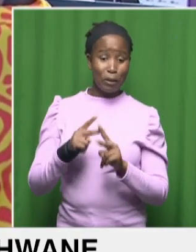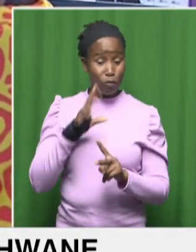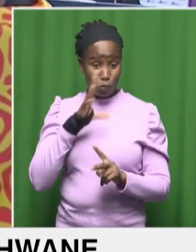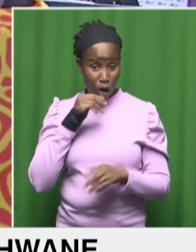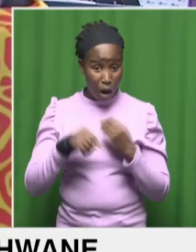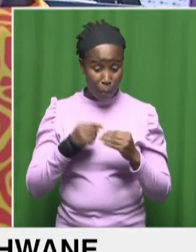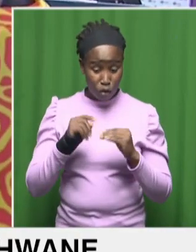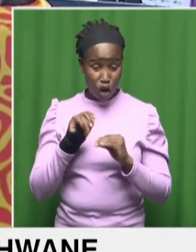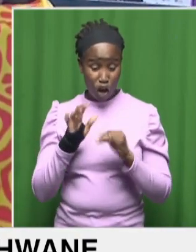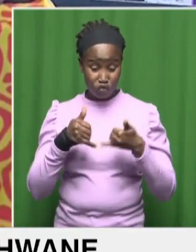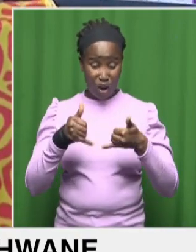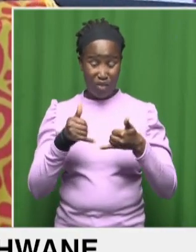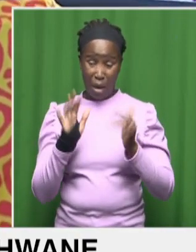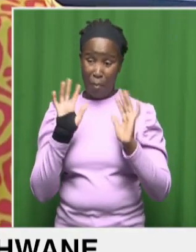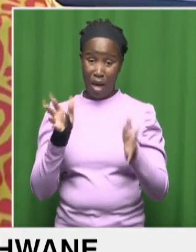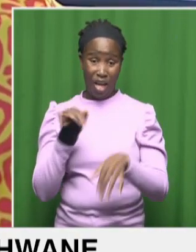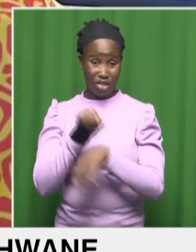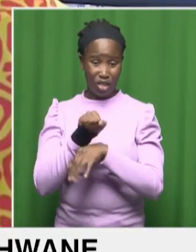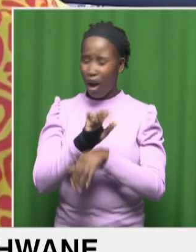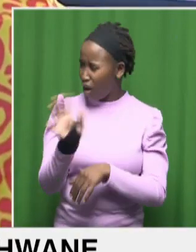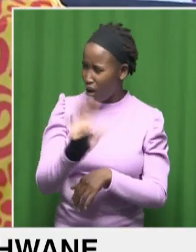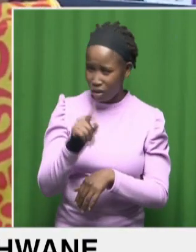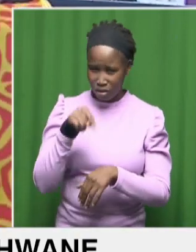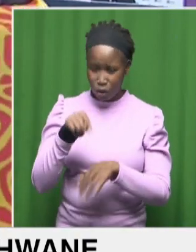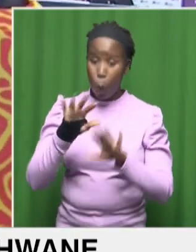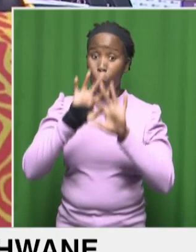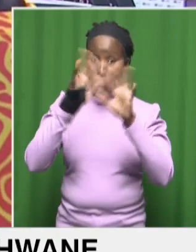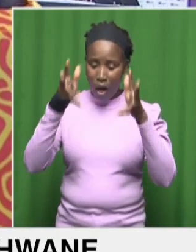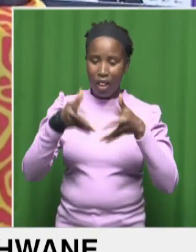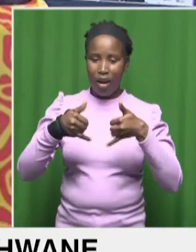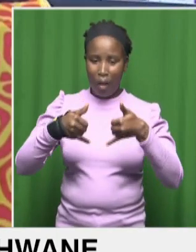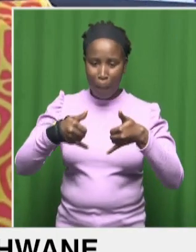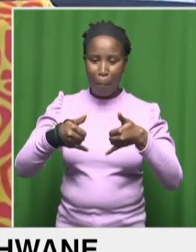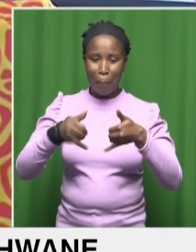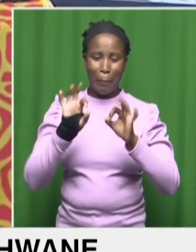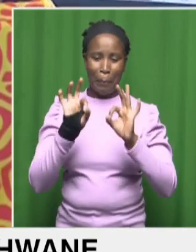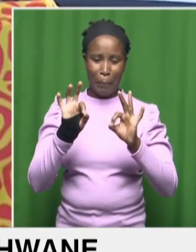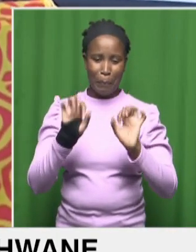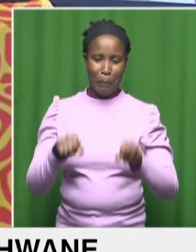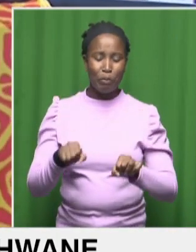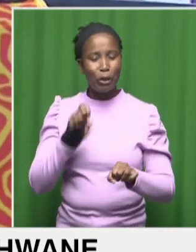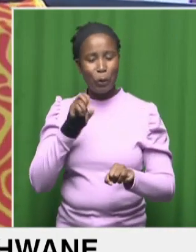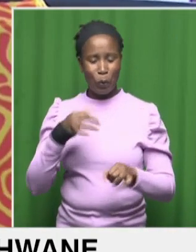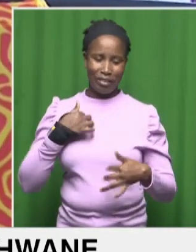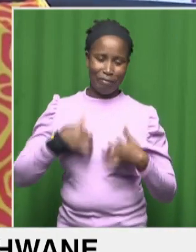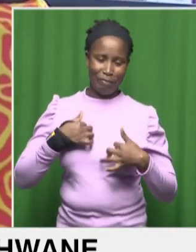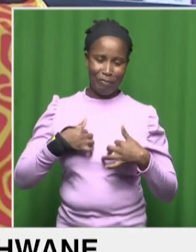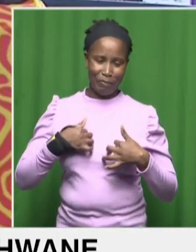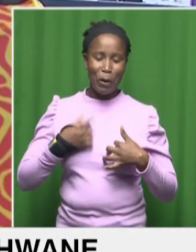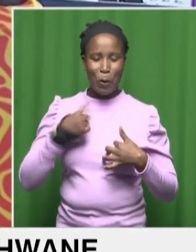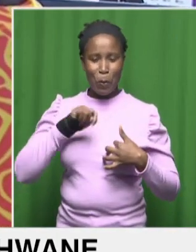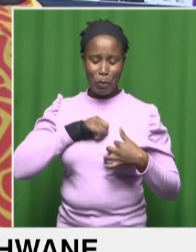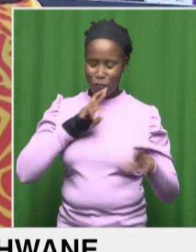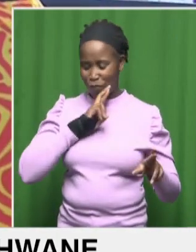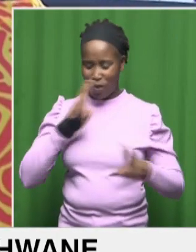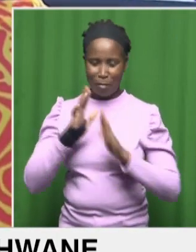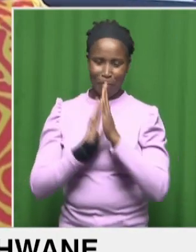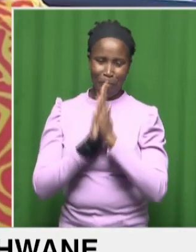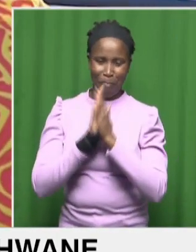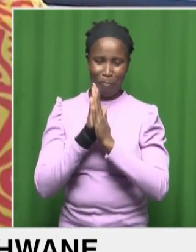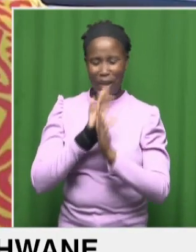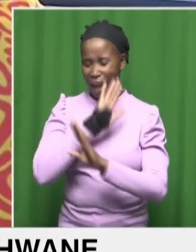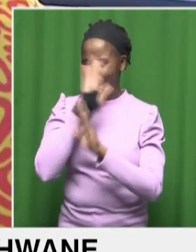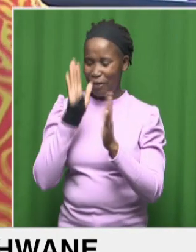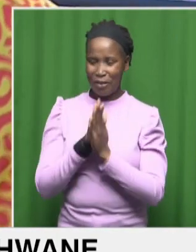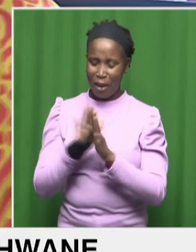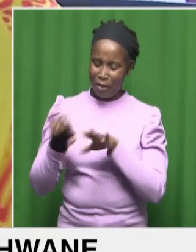We're talking about the World Cup trophy. So we're excited. We're looking forward to this. And we've planned a very nice day full of